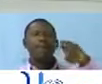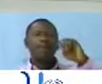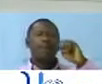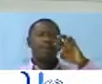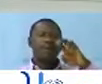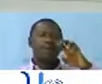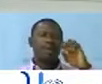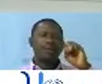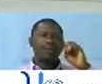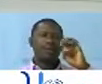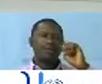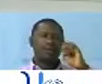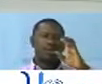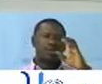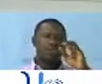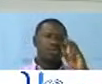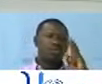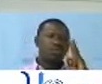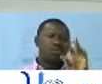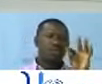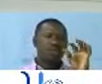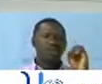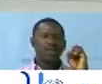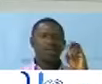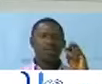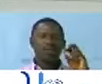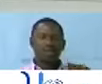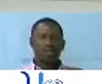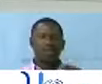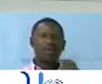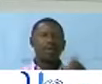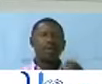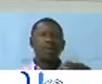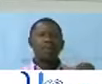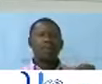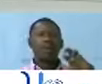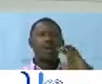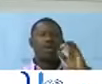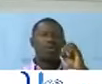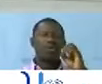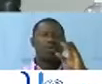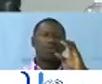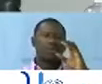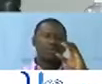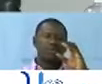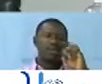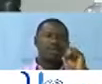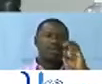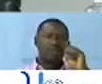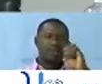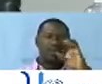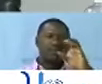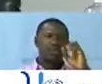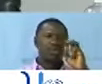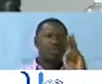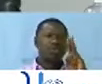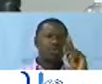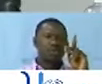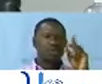And this was persecution. It's not a job of prosecution. Can you help with the Wolof word?